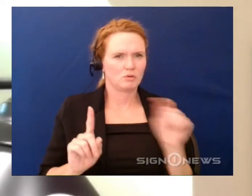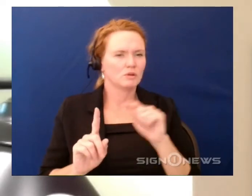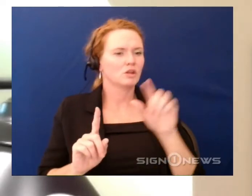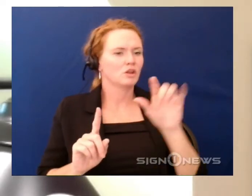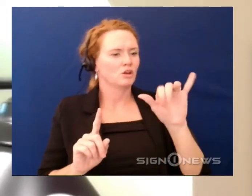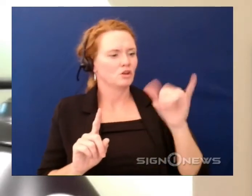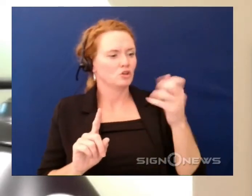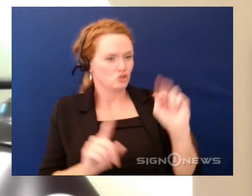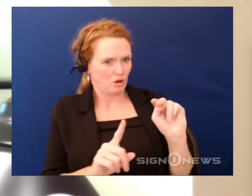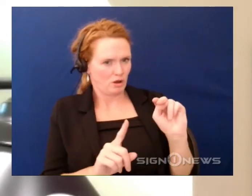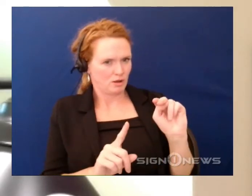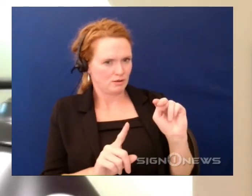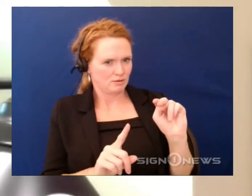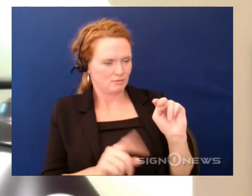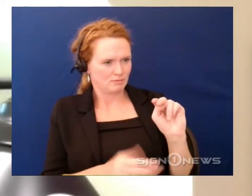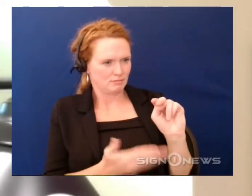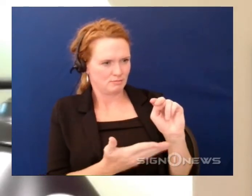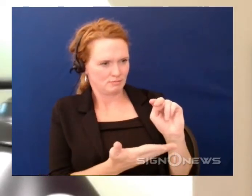John.